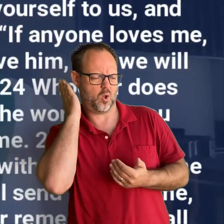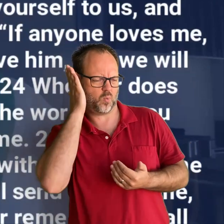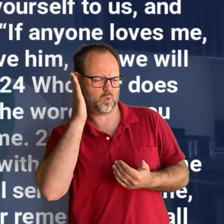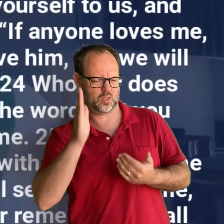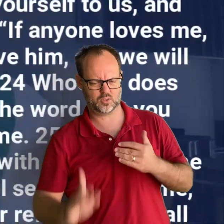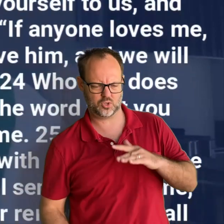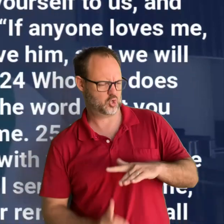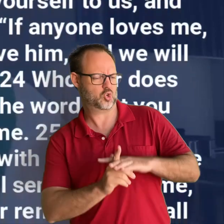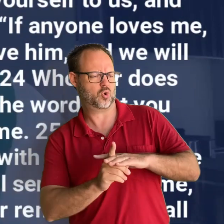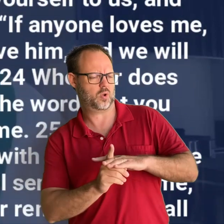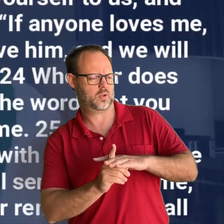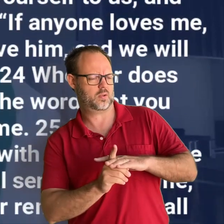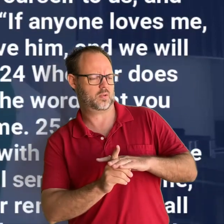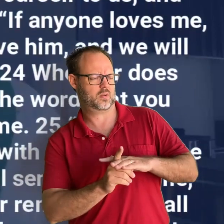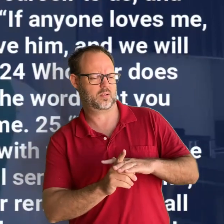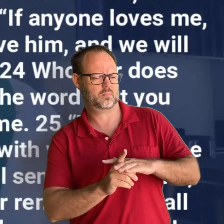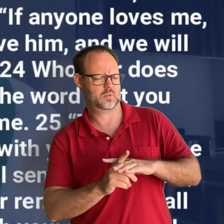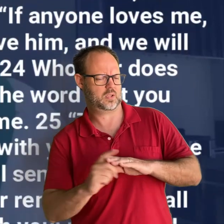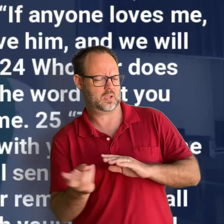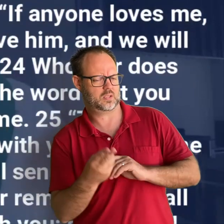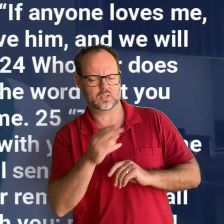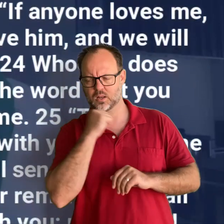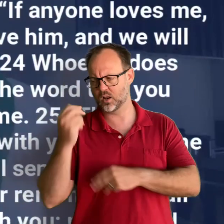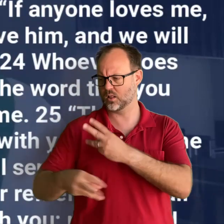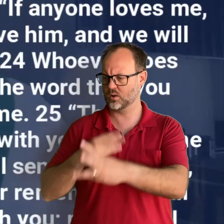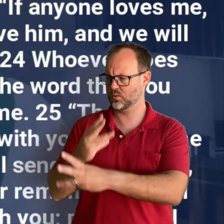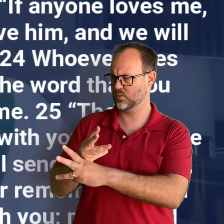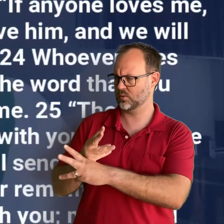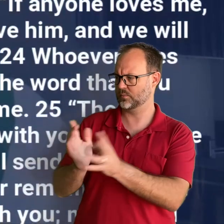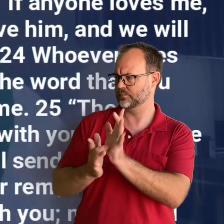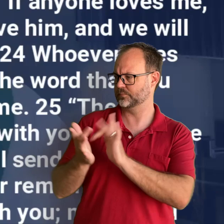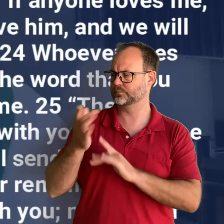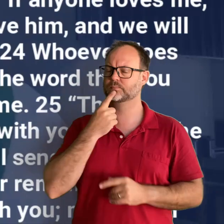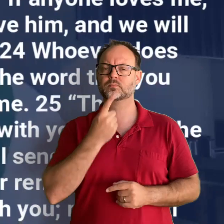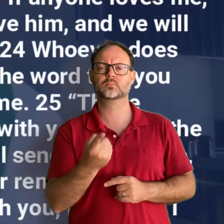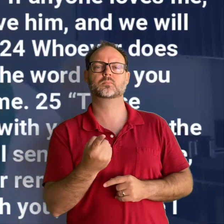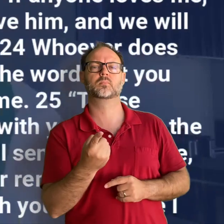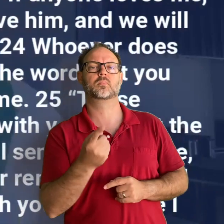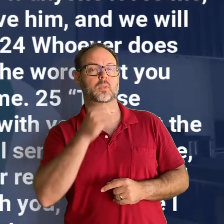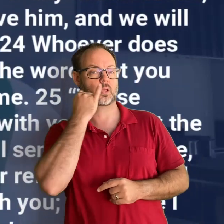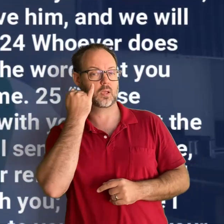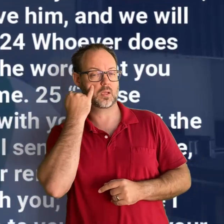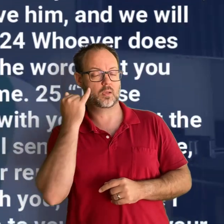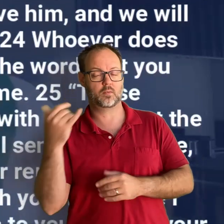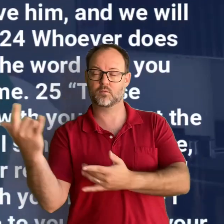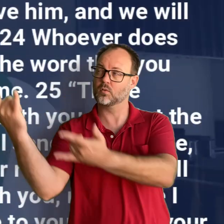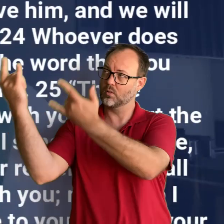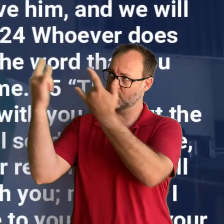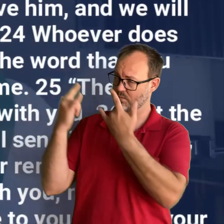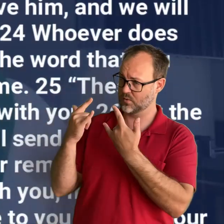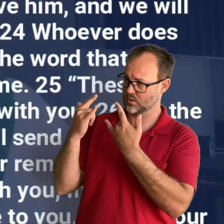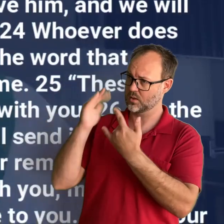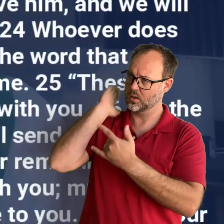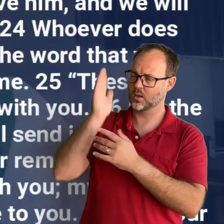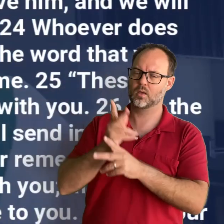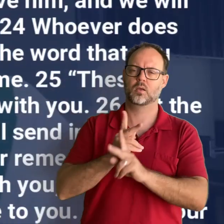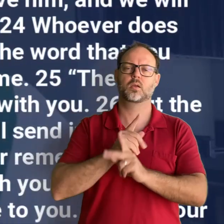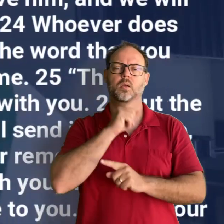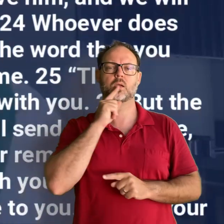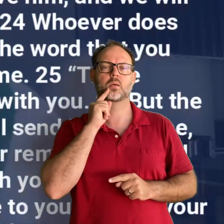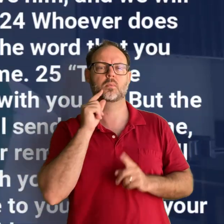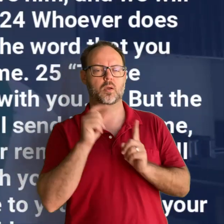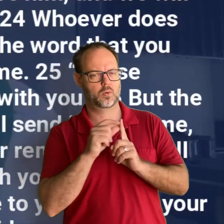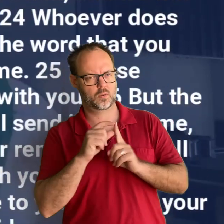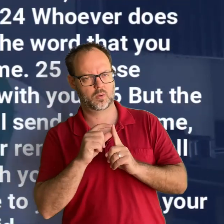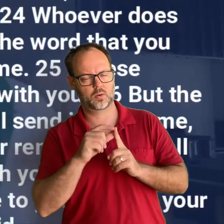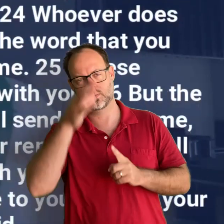will manifest yourself to us and not to the world?" Jesus answered him, "If anyone loves me, he will keep my